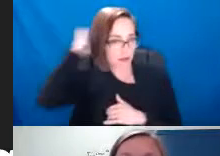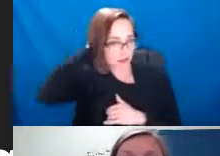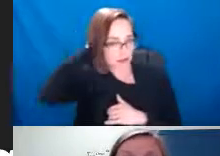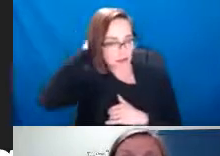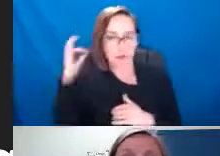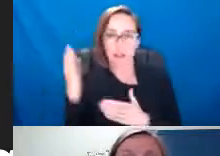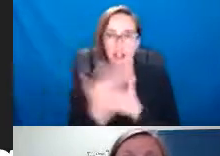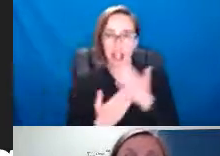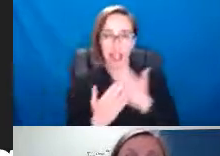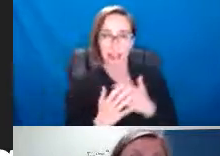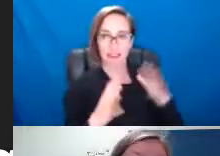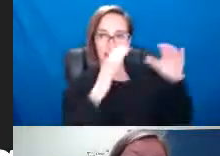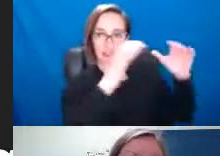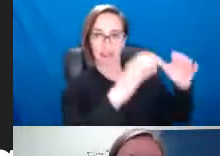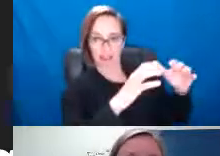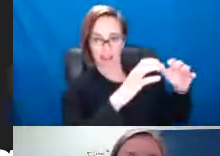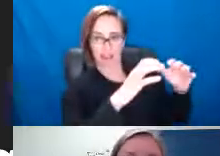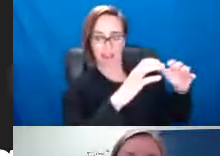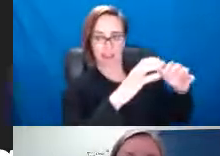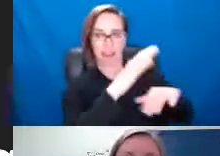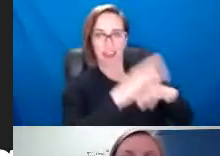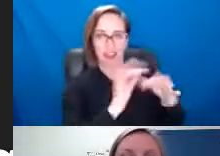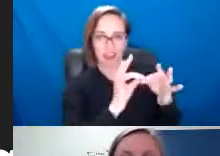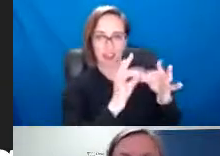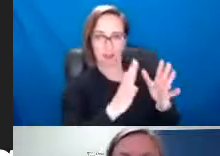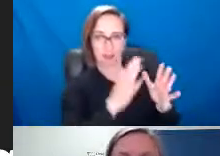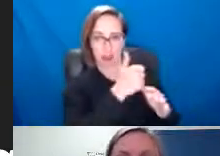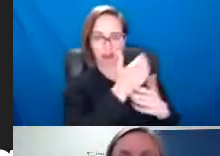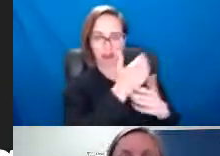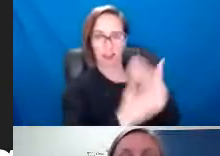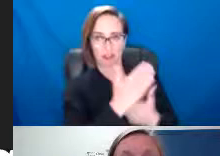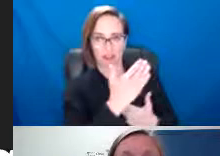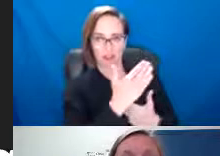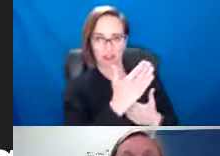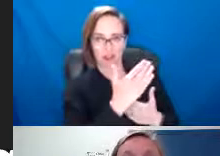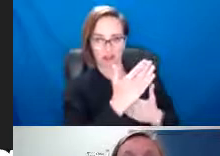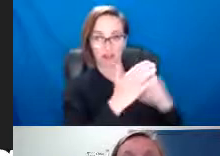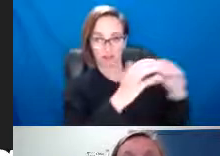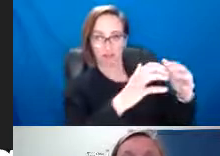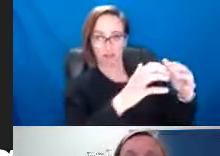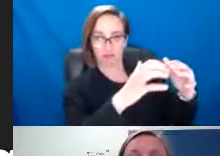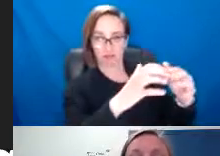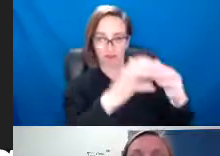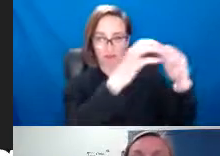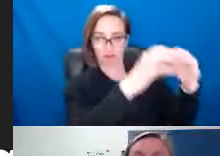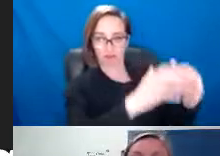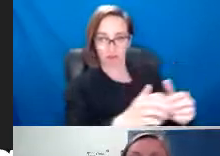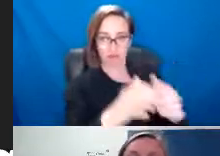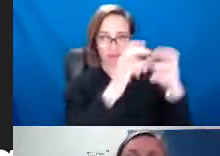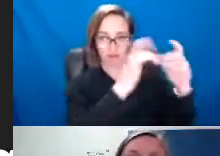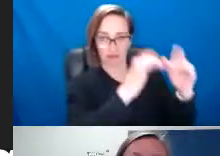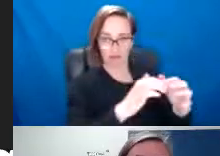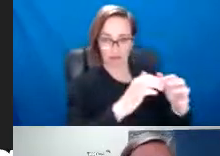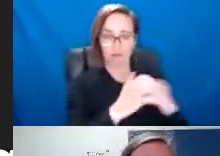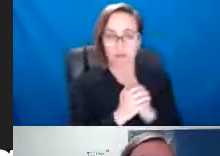interpreter's hands, and that is what is tactile ASL or tactile sign language. And